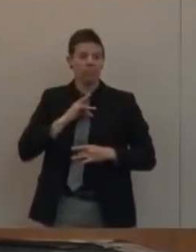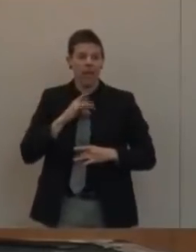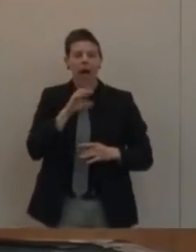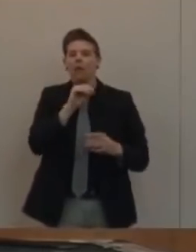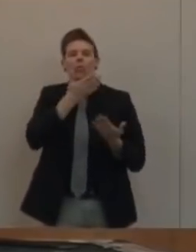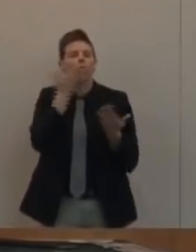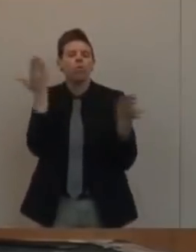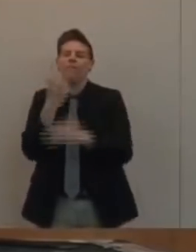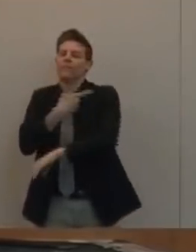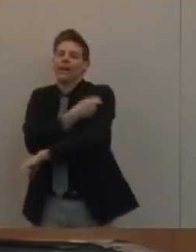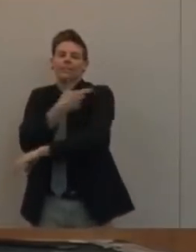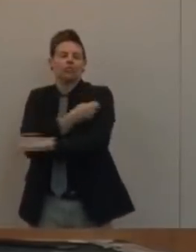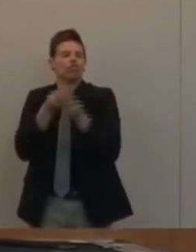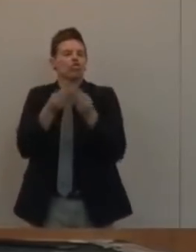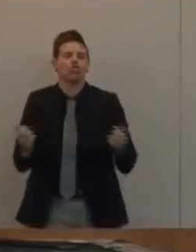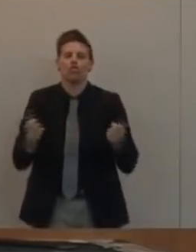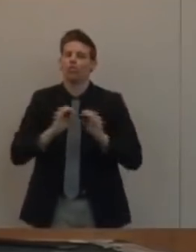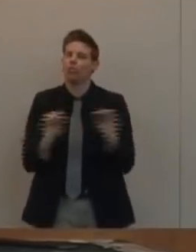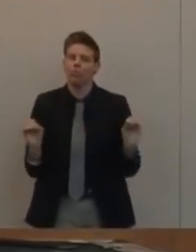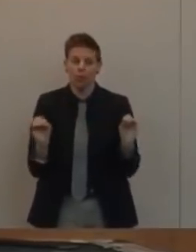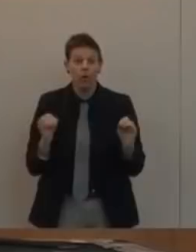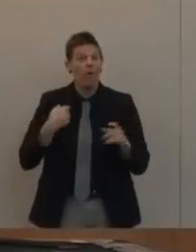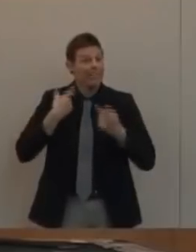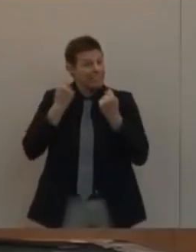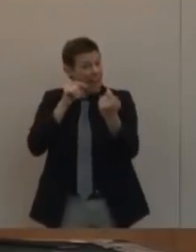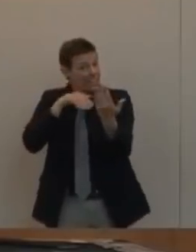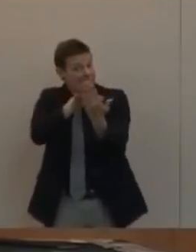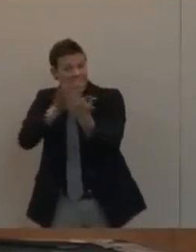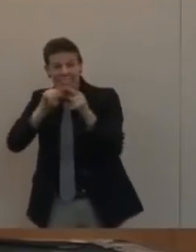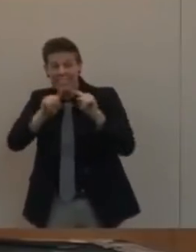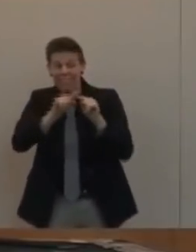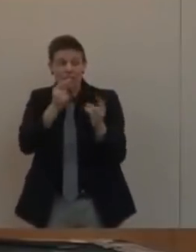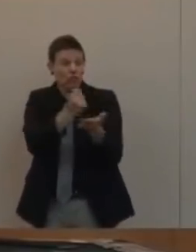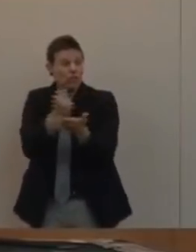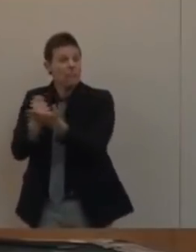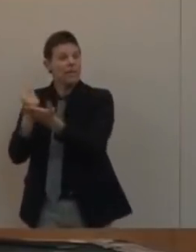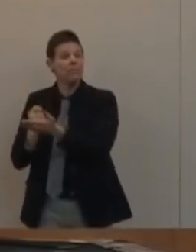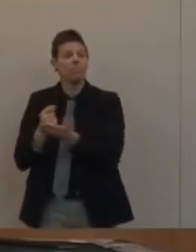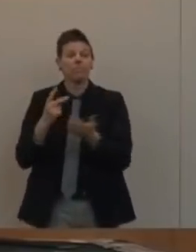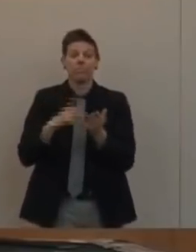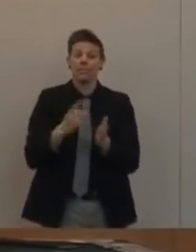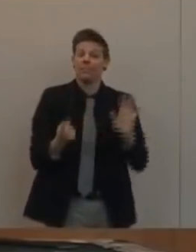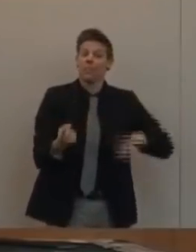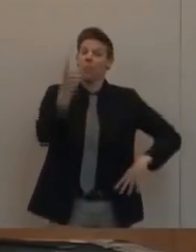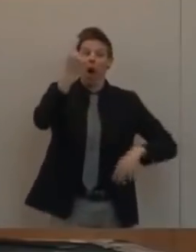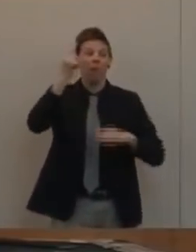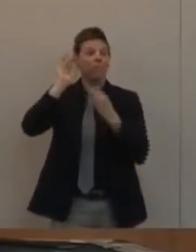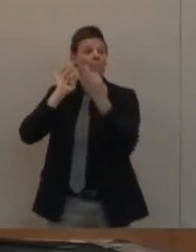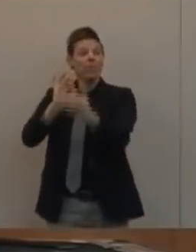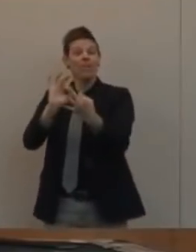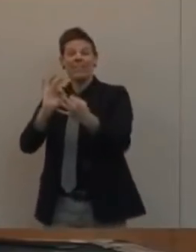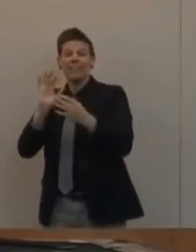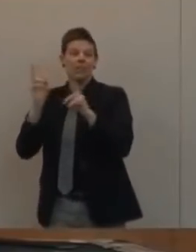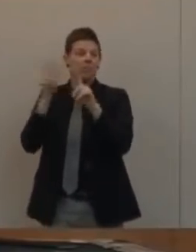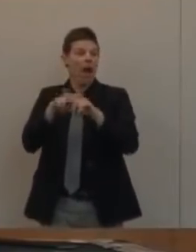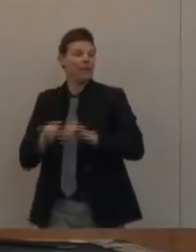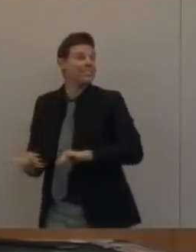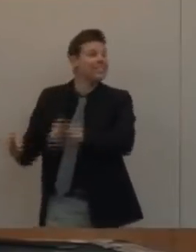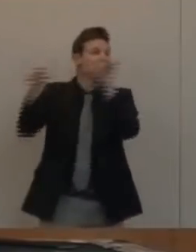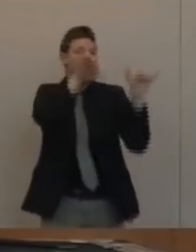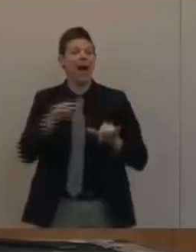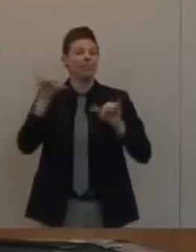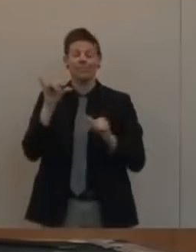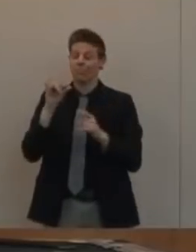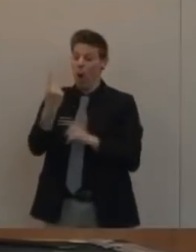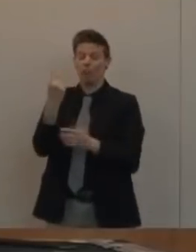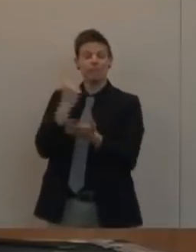testing different treatment protocols, there isn't sort of a universal, given these set of patient criteria, treatment